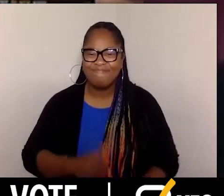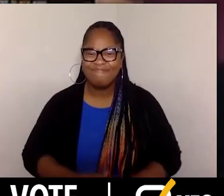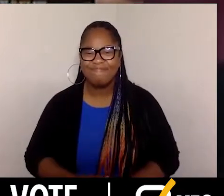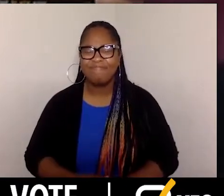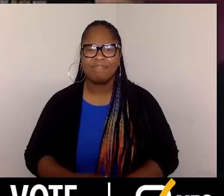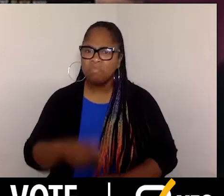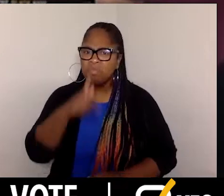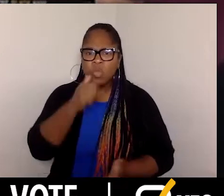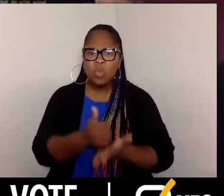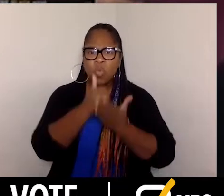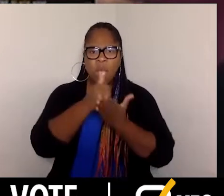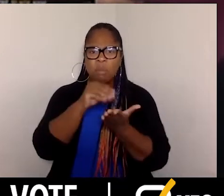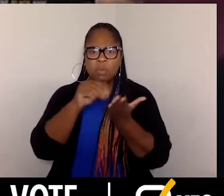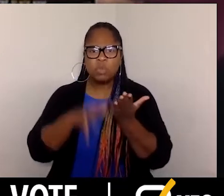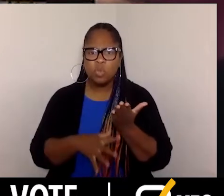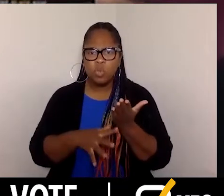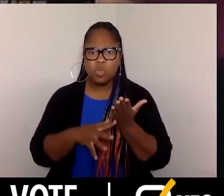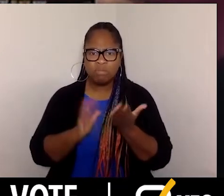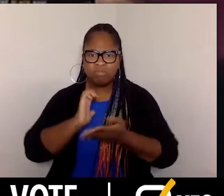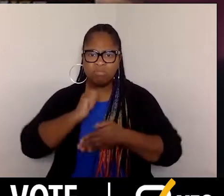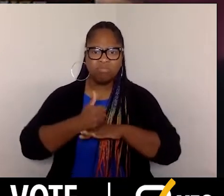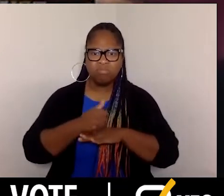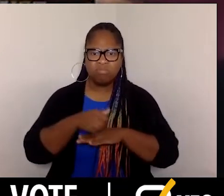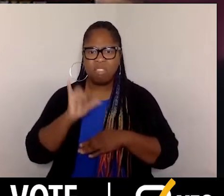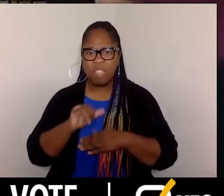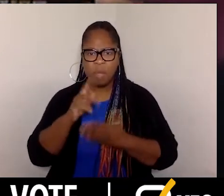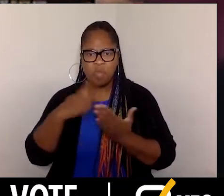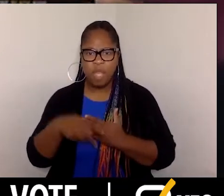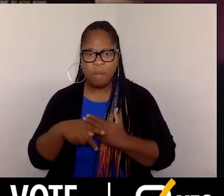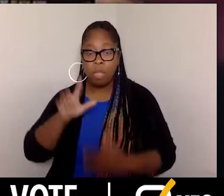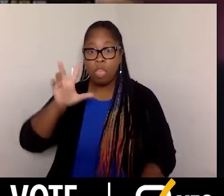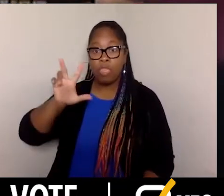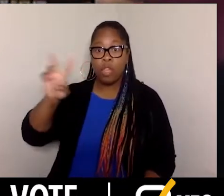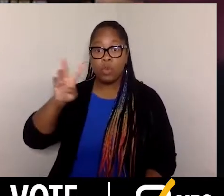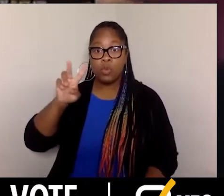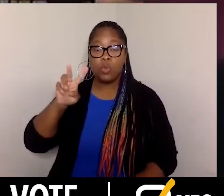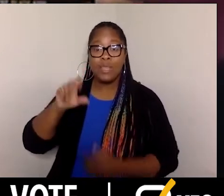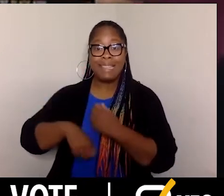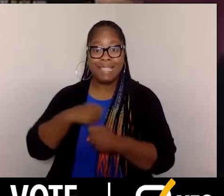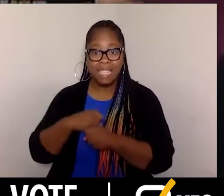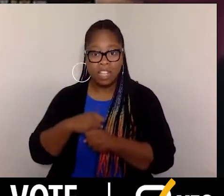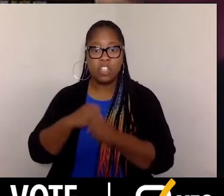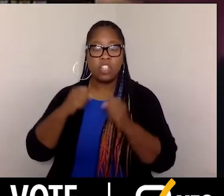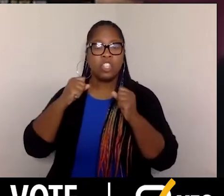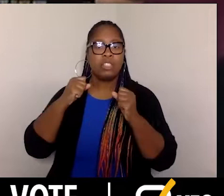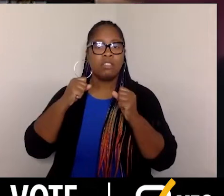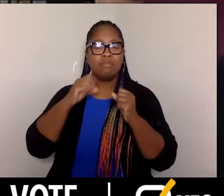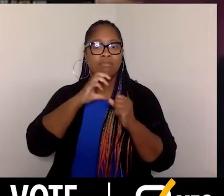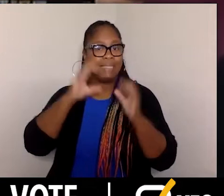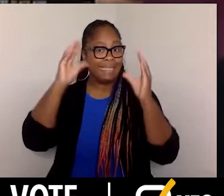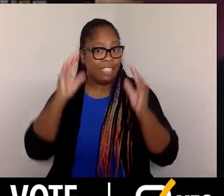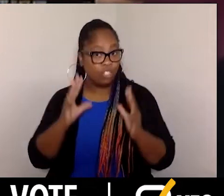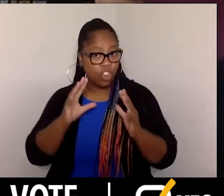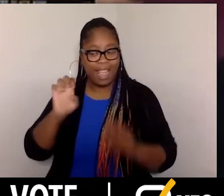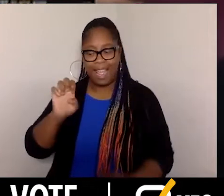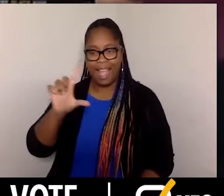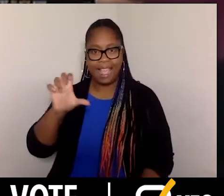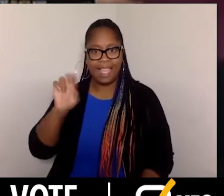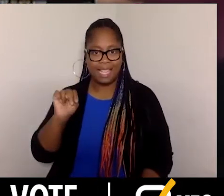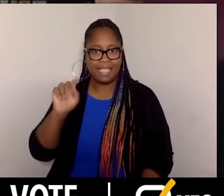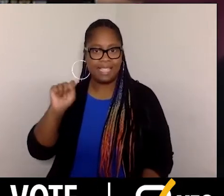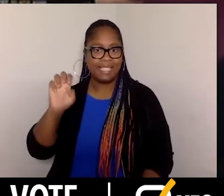make this magic happen is 32-year veteran teacher Ellen Tellez and community